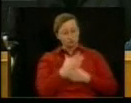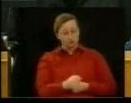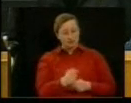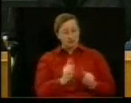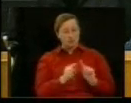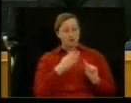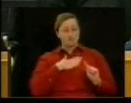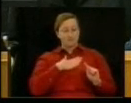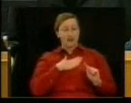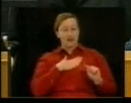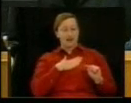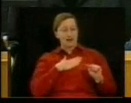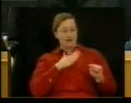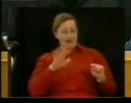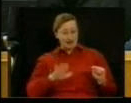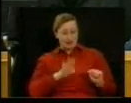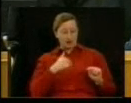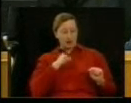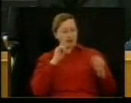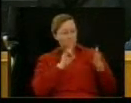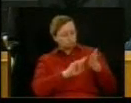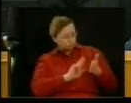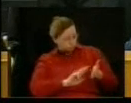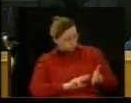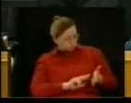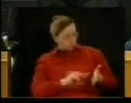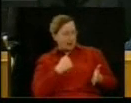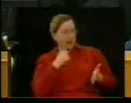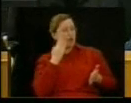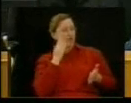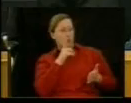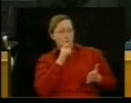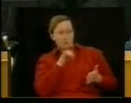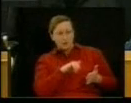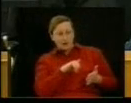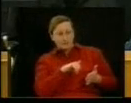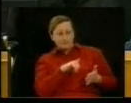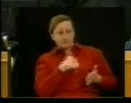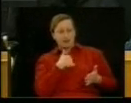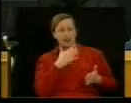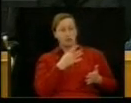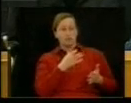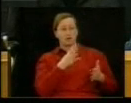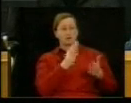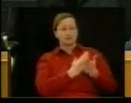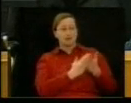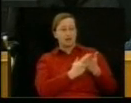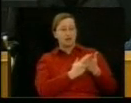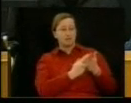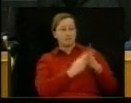I've researched that individual, that I know who that individual is, and I'd like to at least have some candidates be able to give us some dialogue